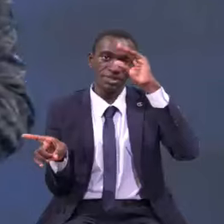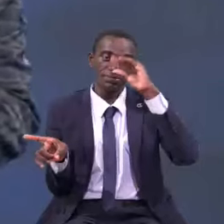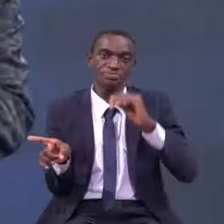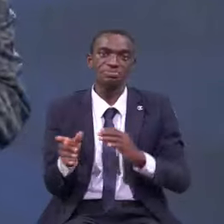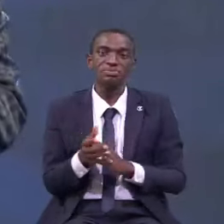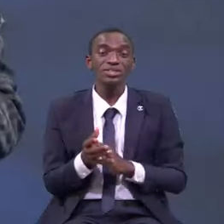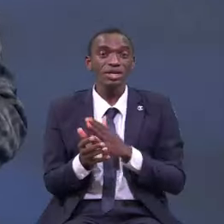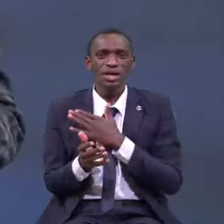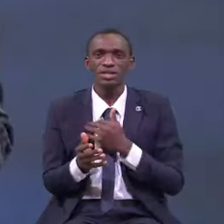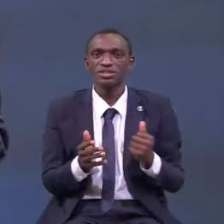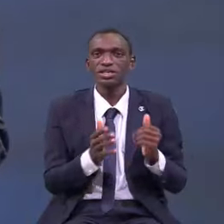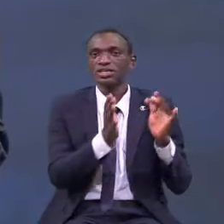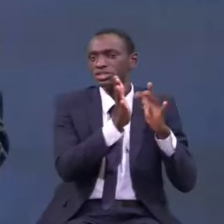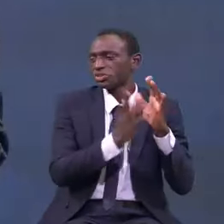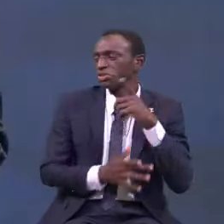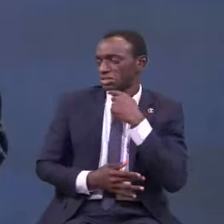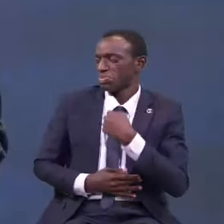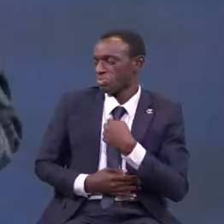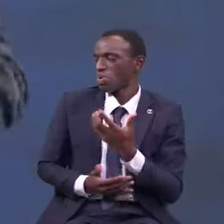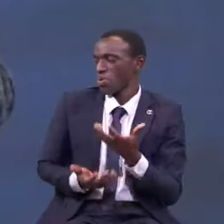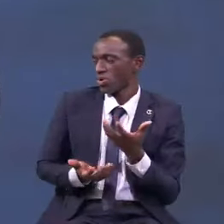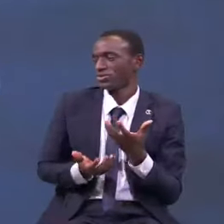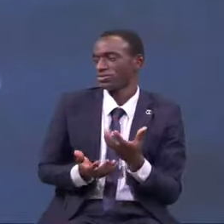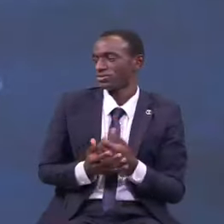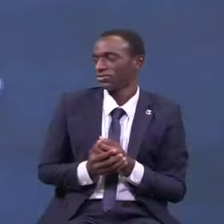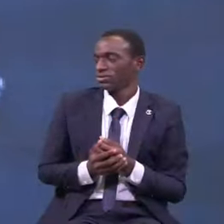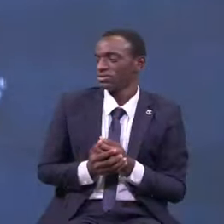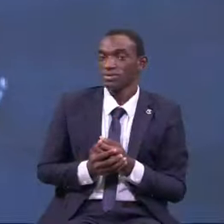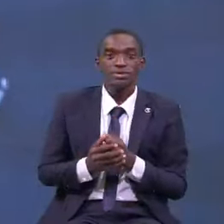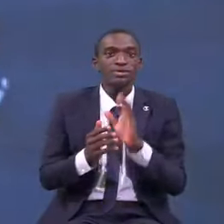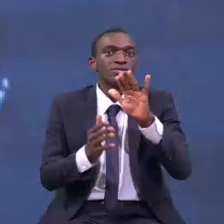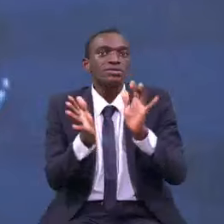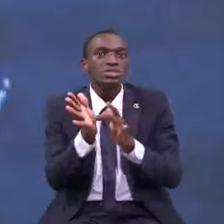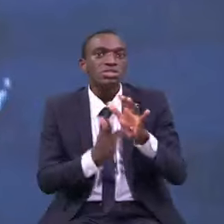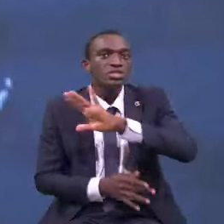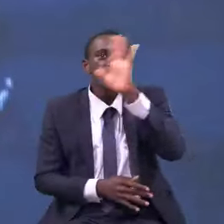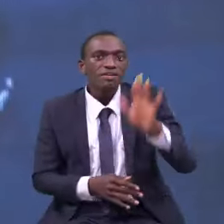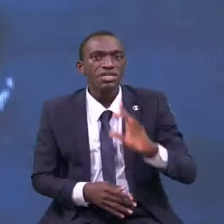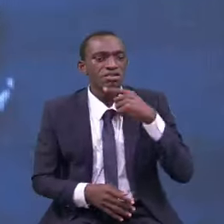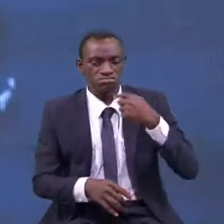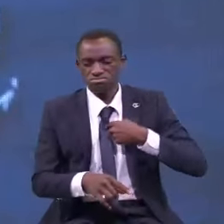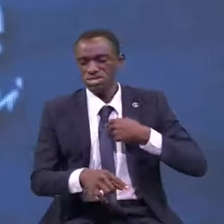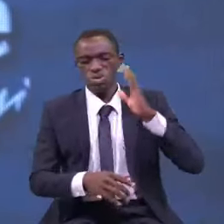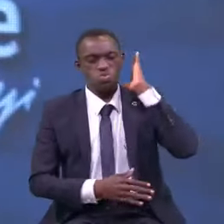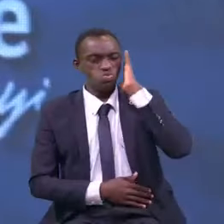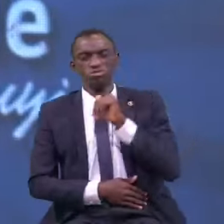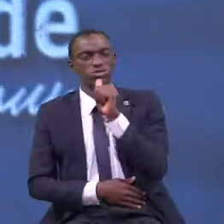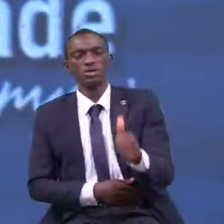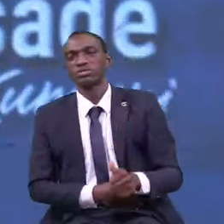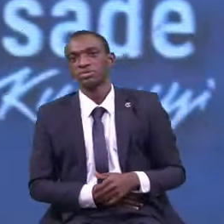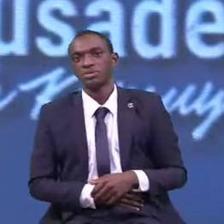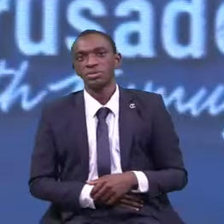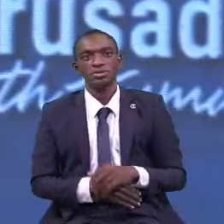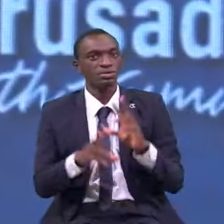And says, I will. He never says, I won't. He